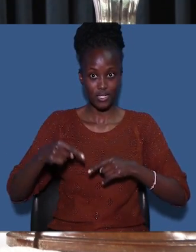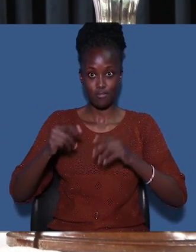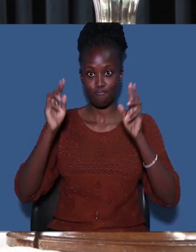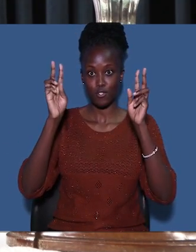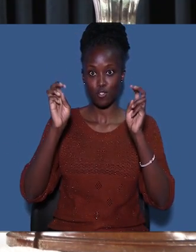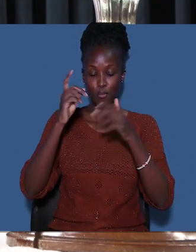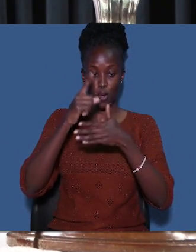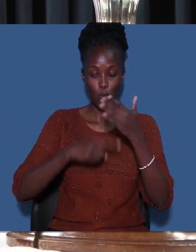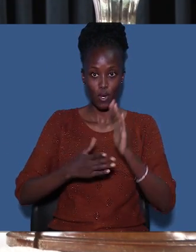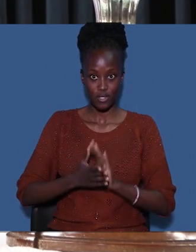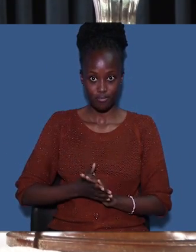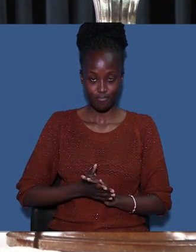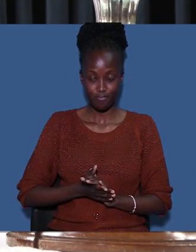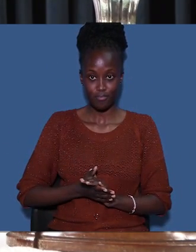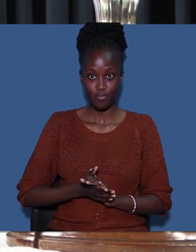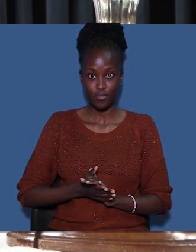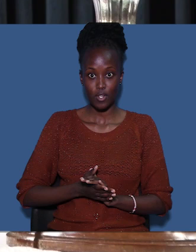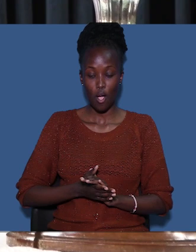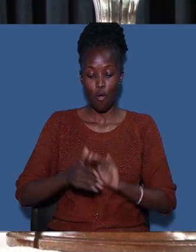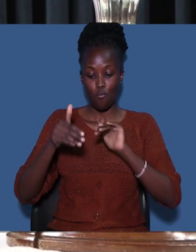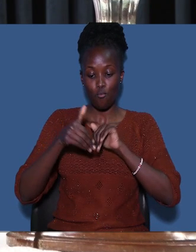for today is titled Upholding the Law.